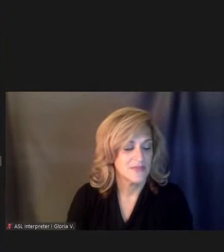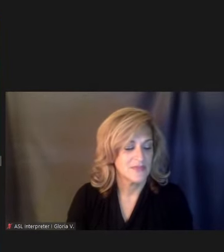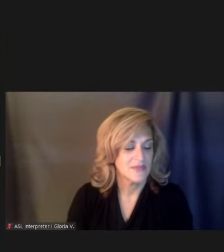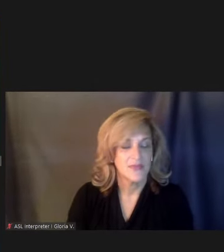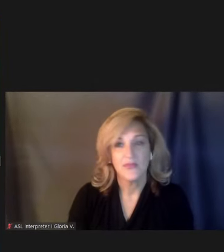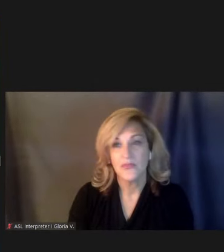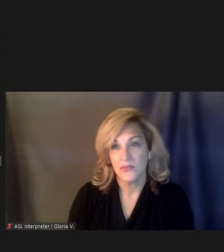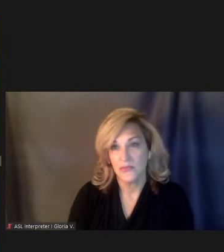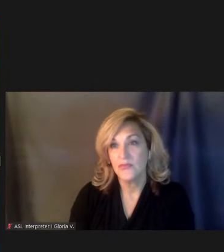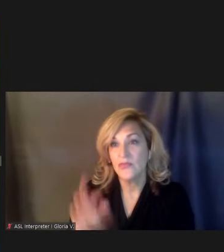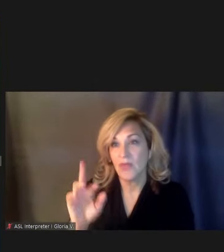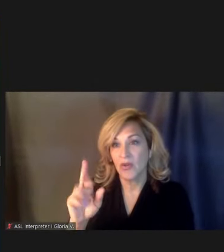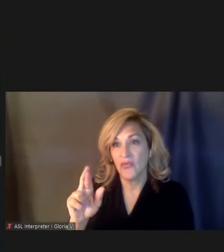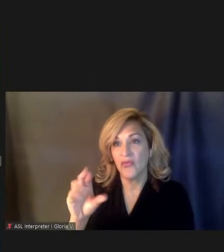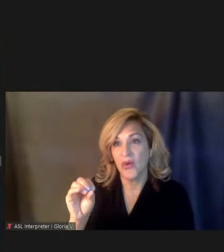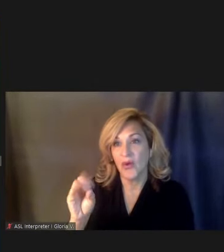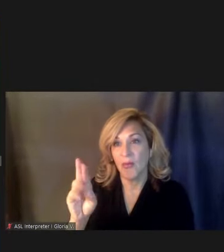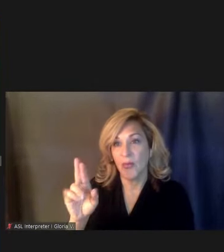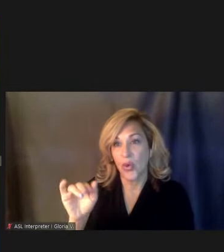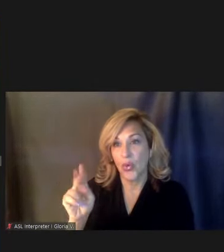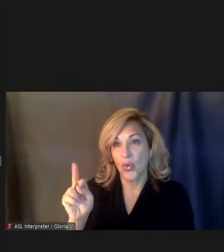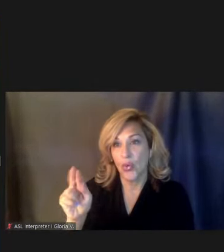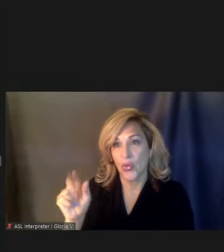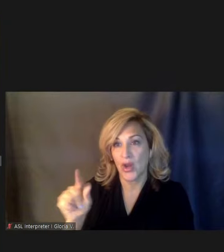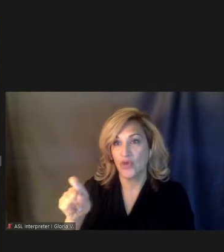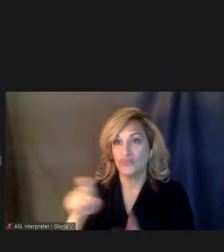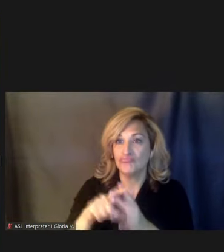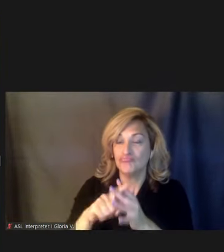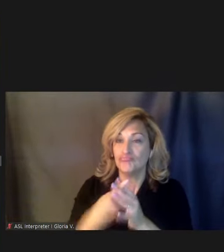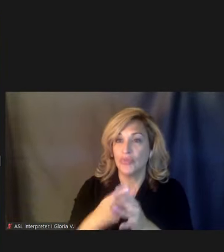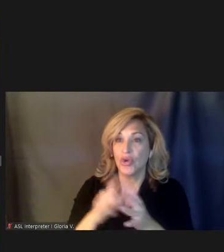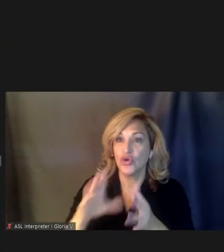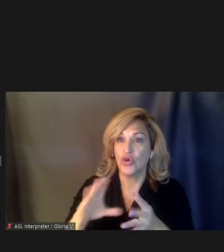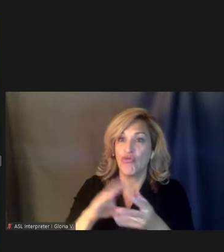Roberta, if you unmute yourself, you can begin your remarks.